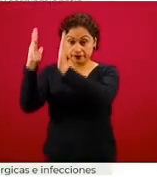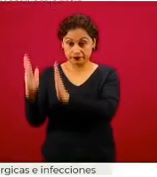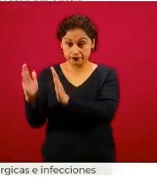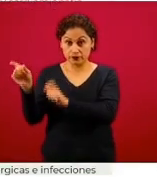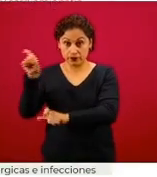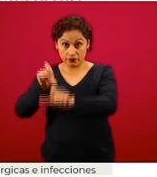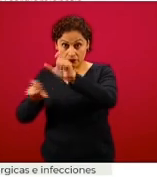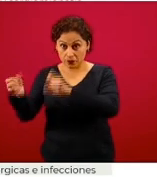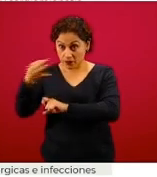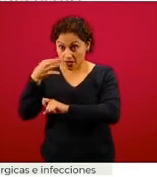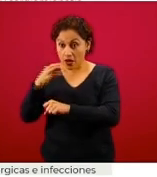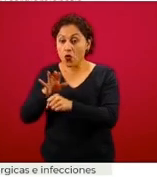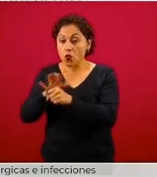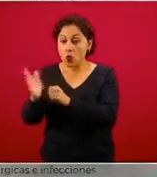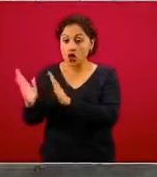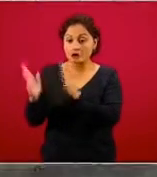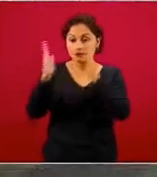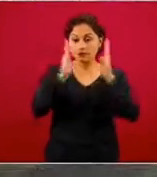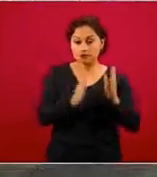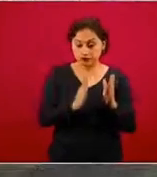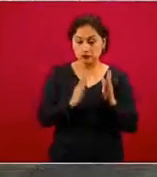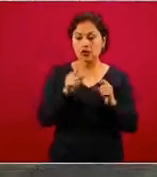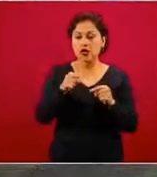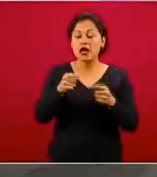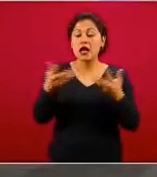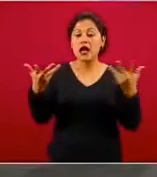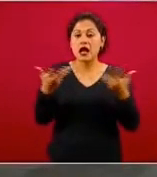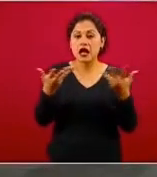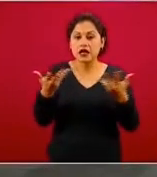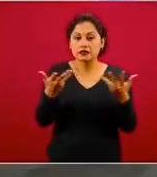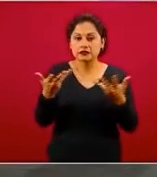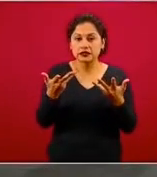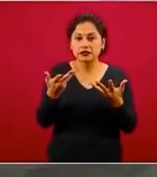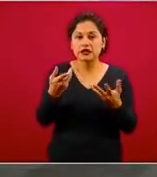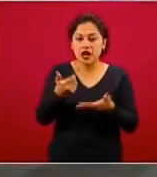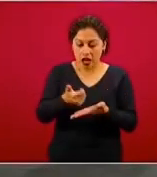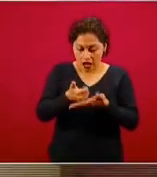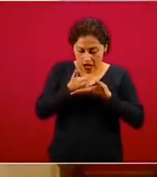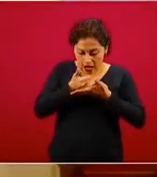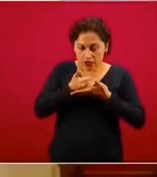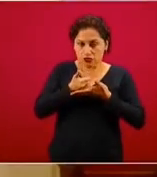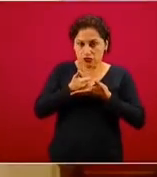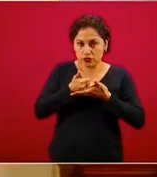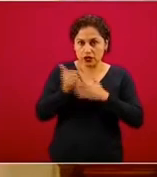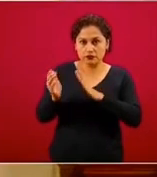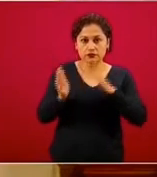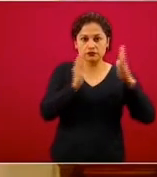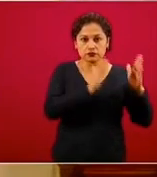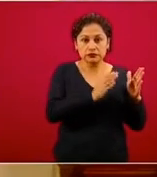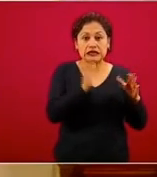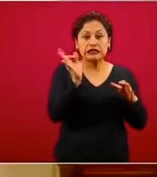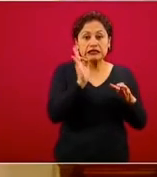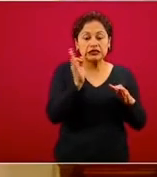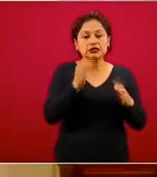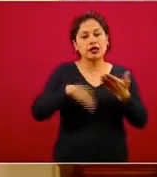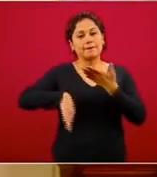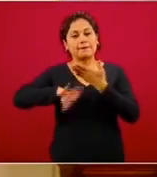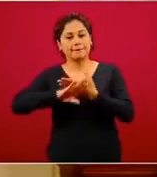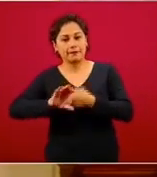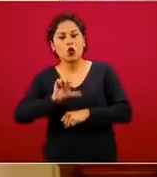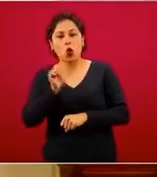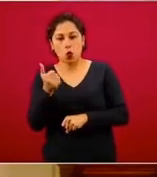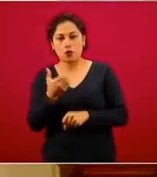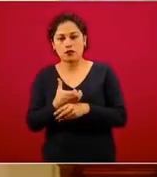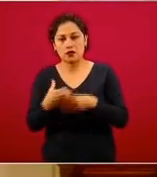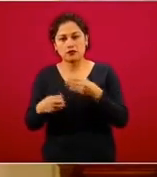hydroxychloroquine moraleja aquí has a es que number es of complicado y nos secondary lleva a effects no tener as an en ningún immunosuppressor lugar in the body. So we have to be